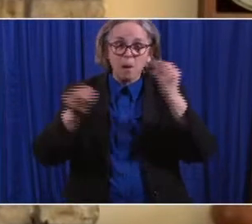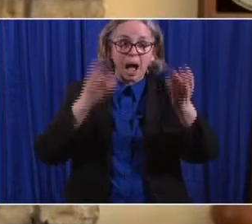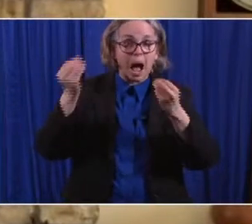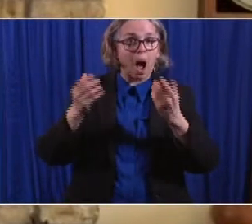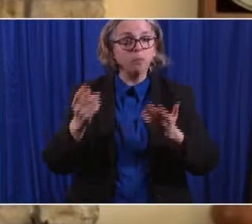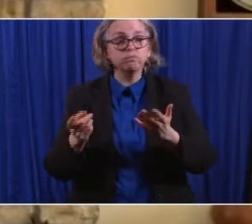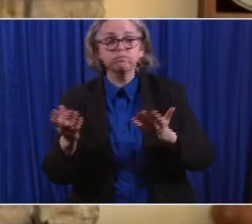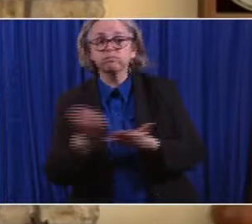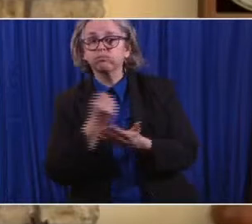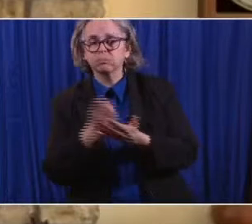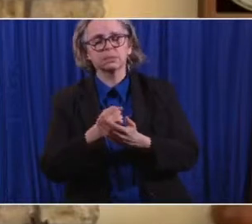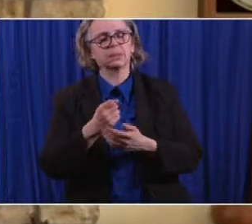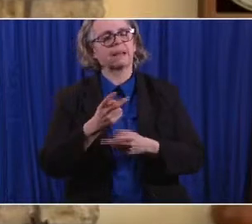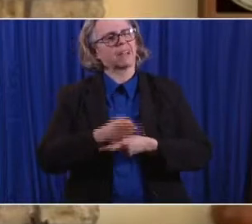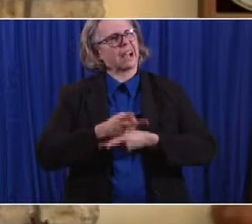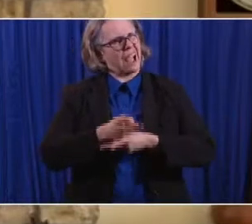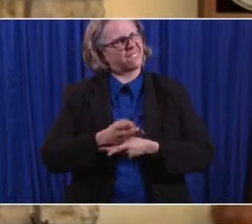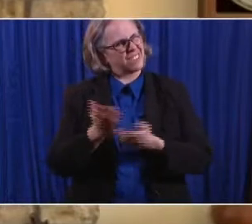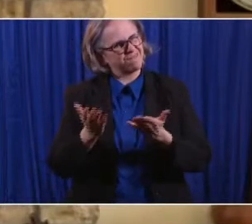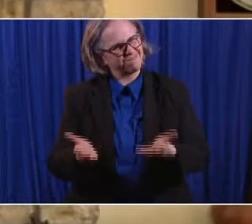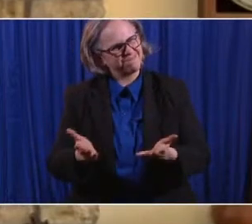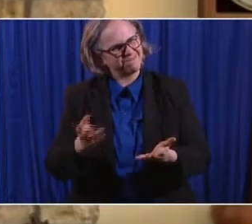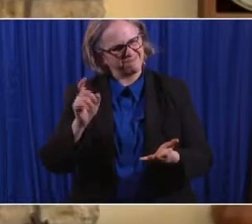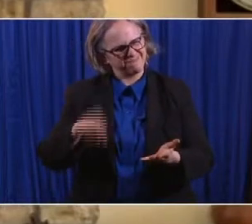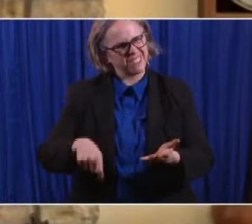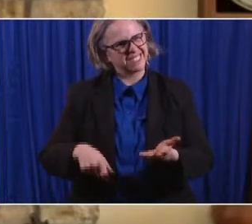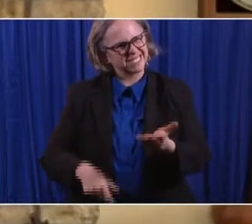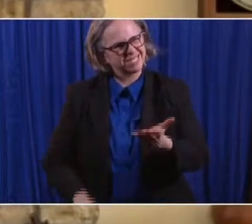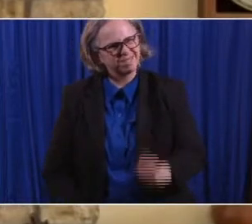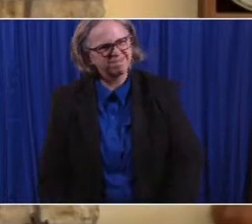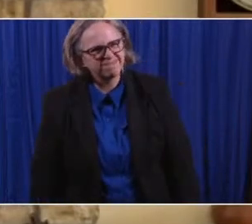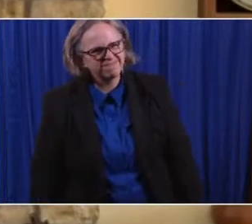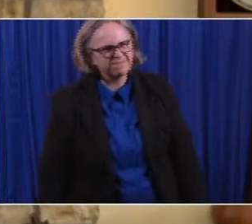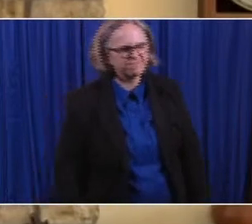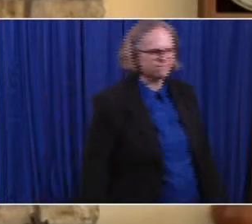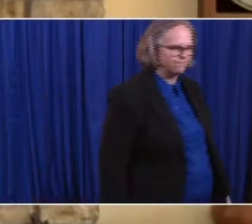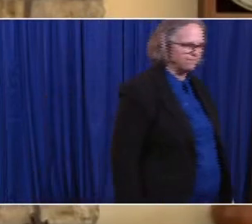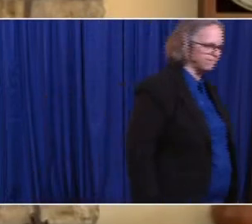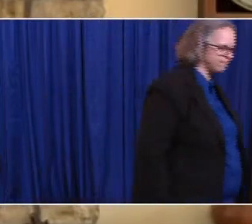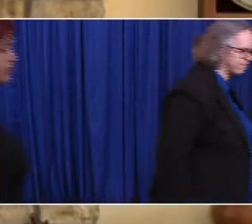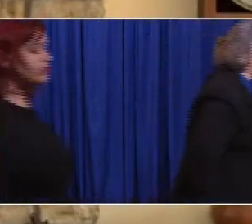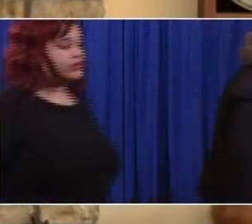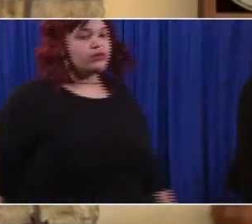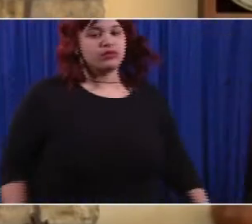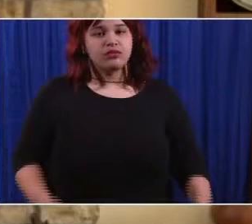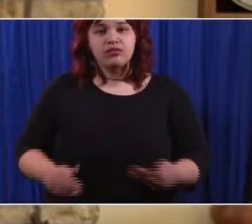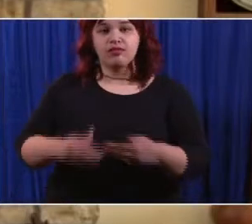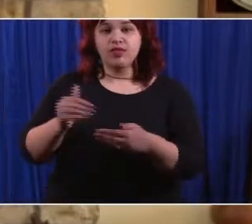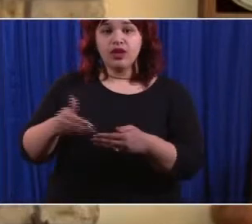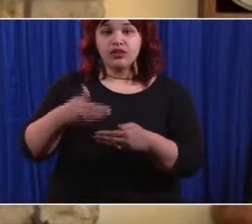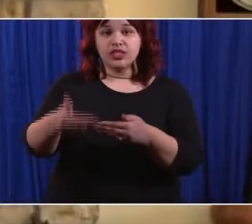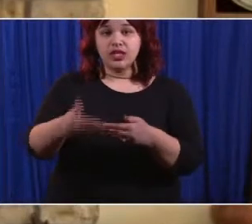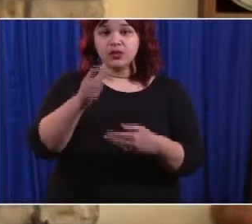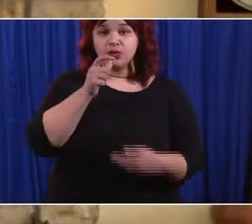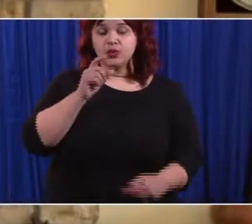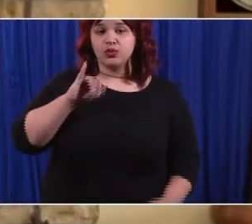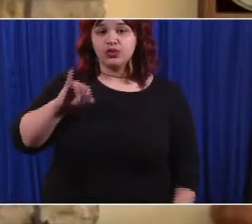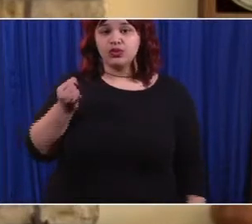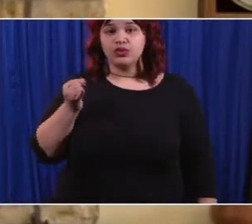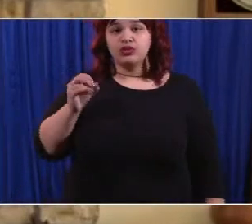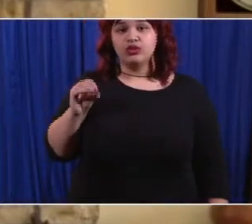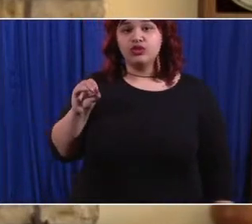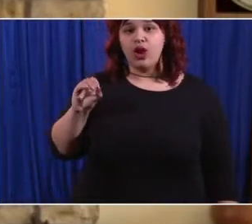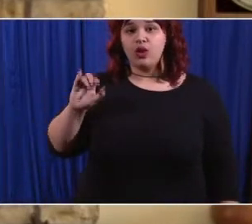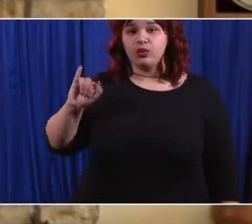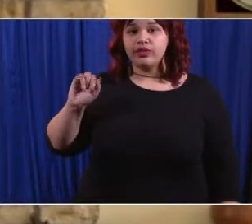statement. Next question is from Joe Ingles at Ohio Public Radio and Television. Hello, Governor. Thank you for